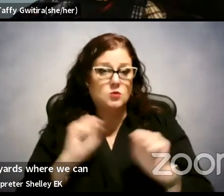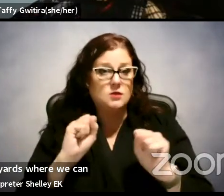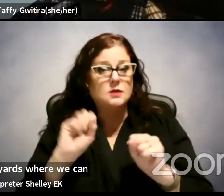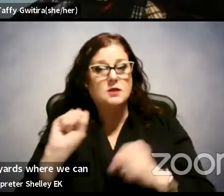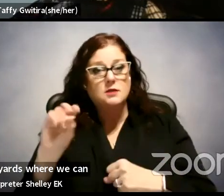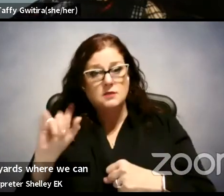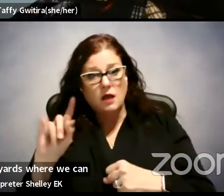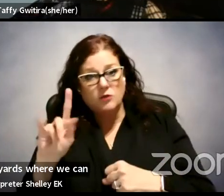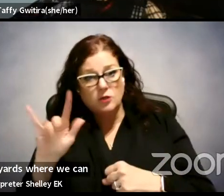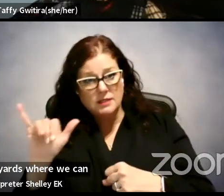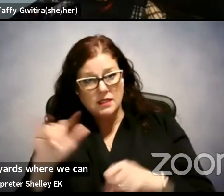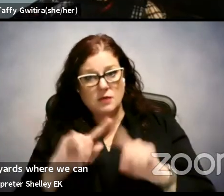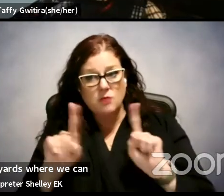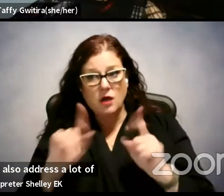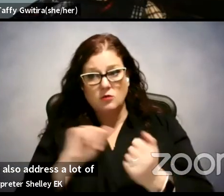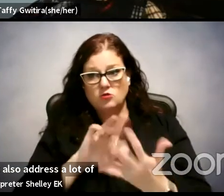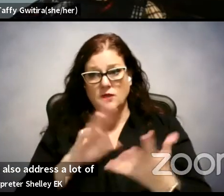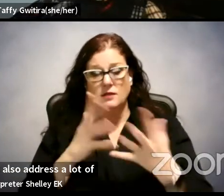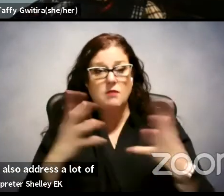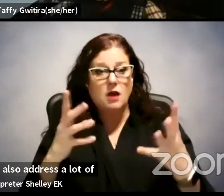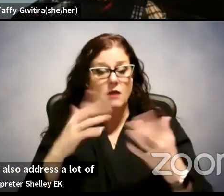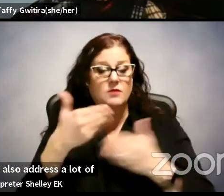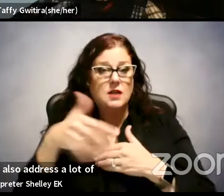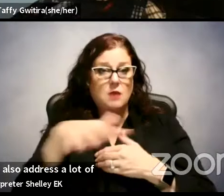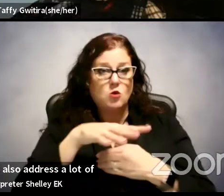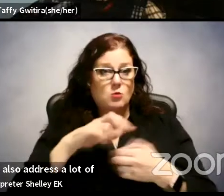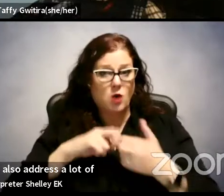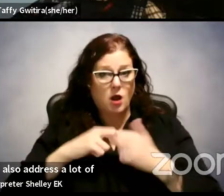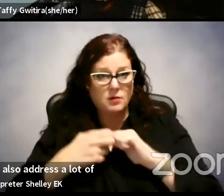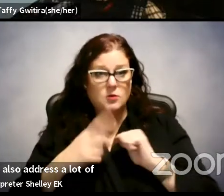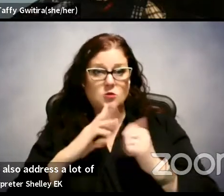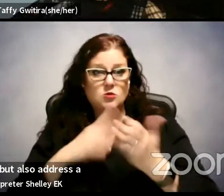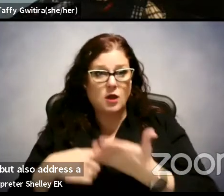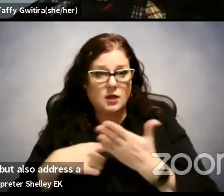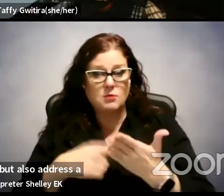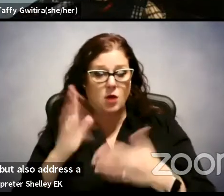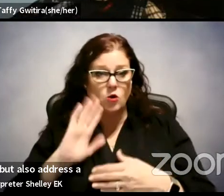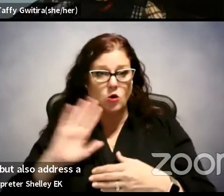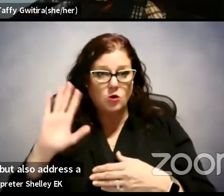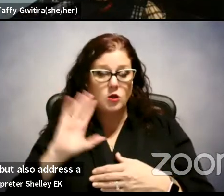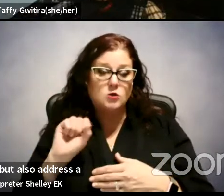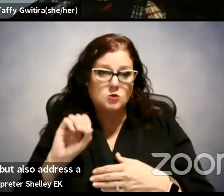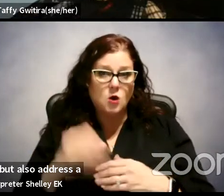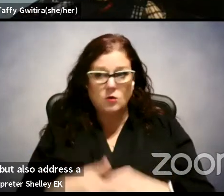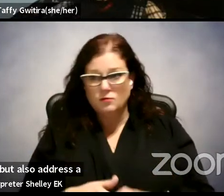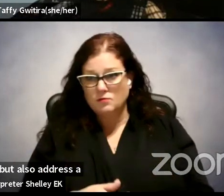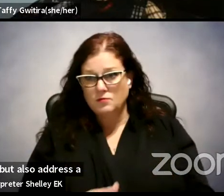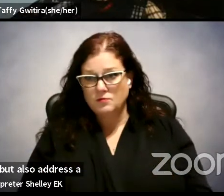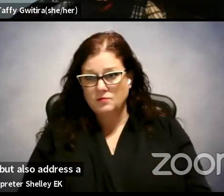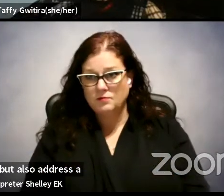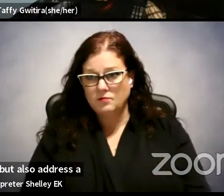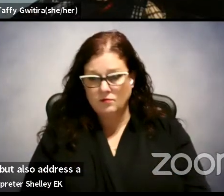also address a lot of the neighborhood problems that you were talking about earlier. So